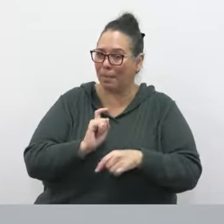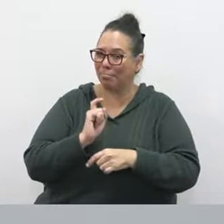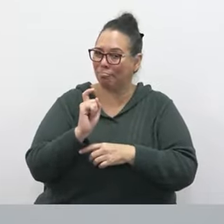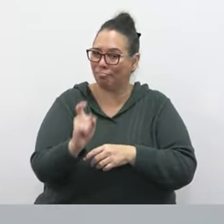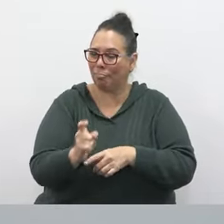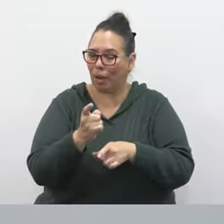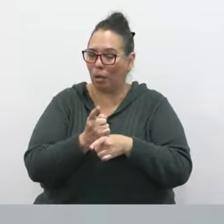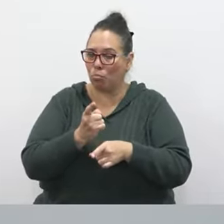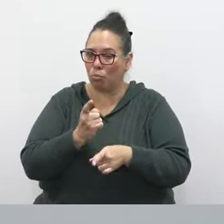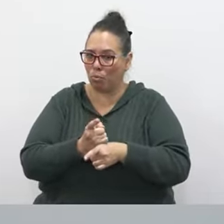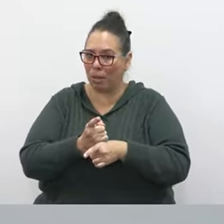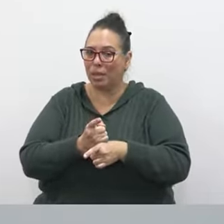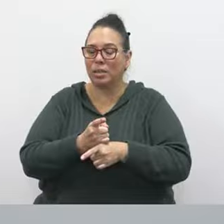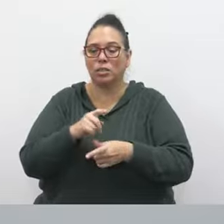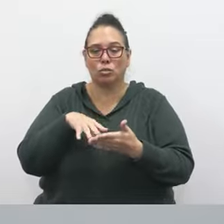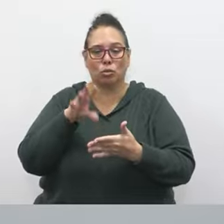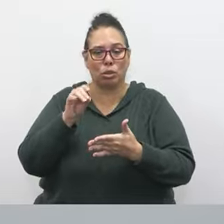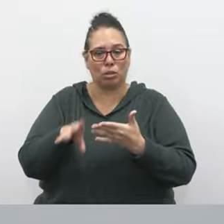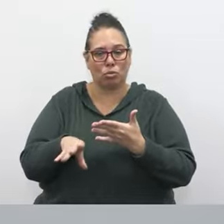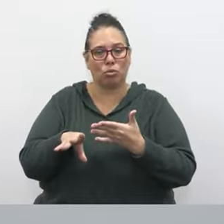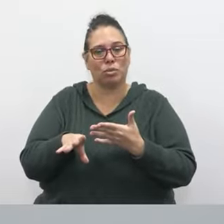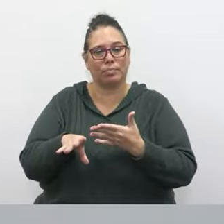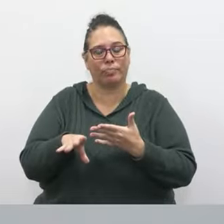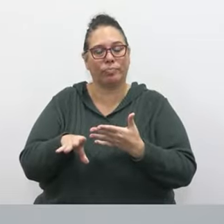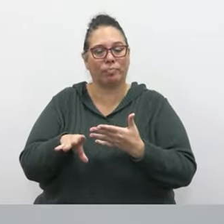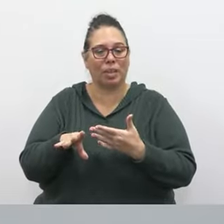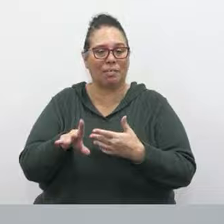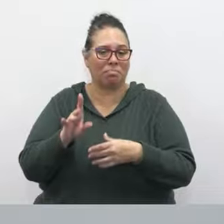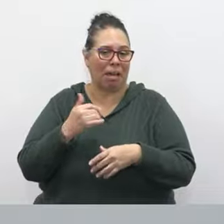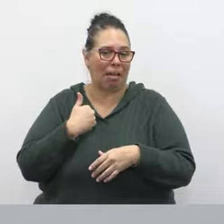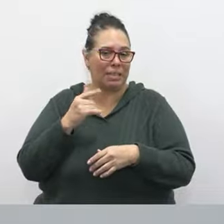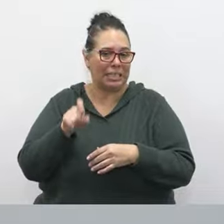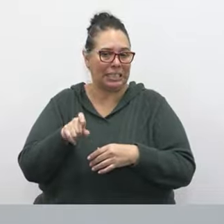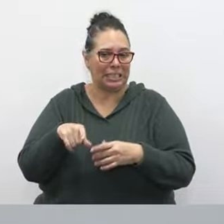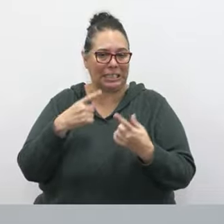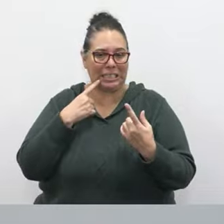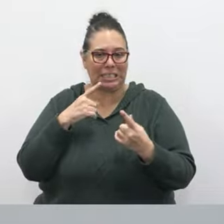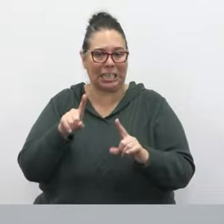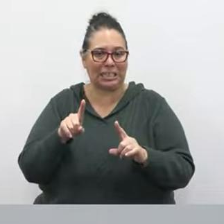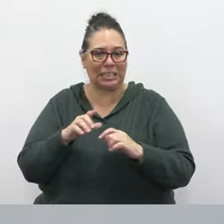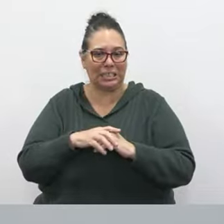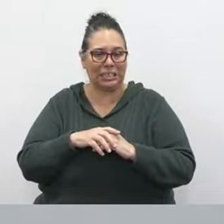appropriately so that our students have the needs and successes within